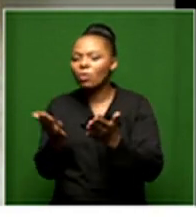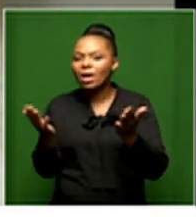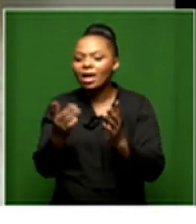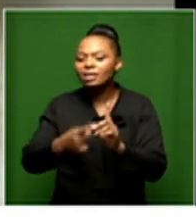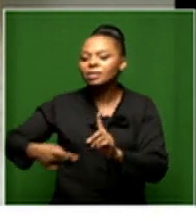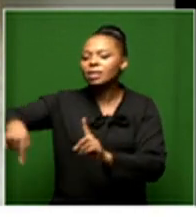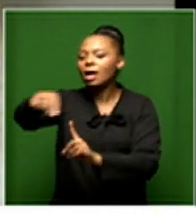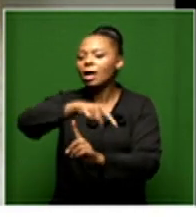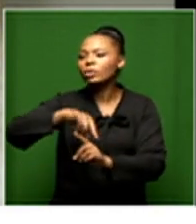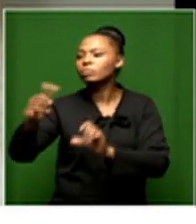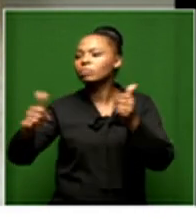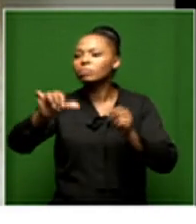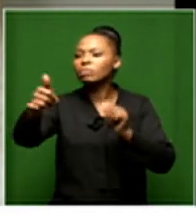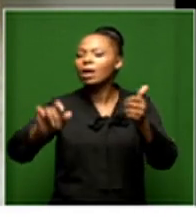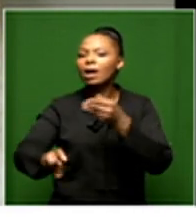surrounding areas?